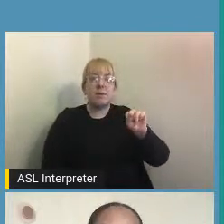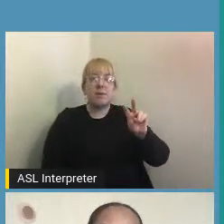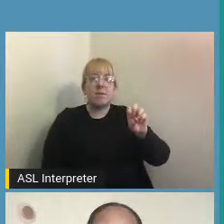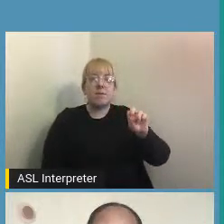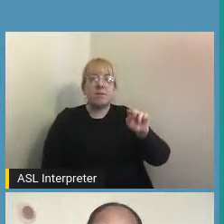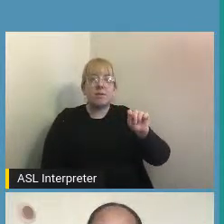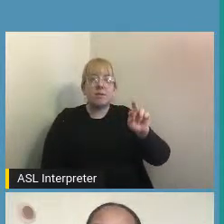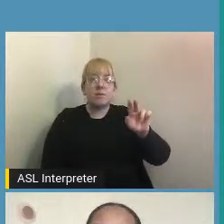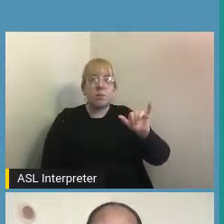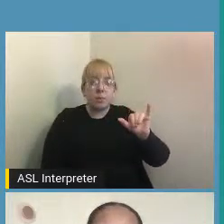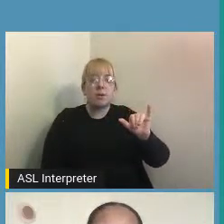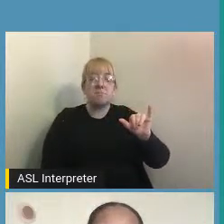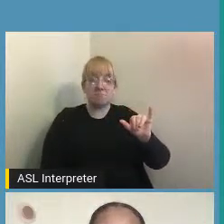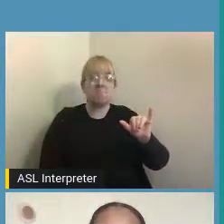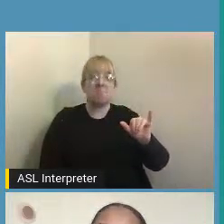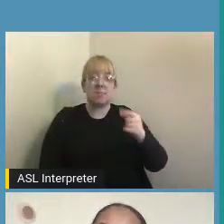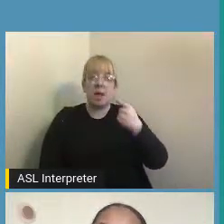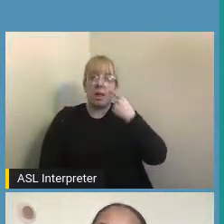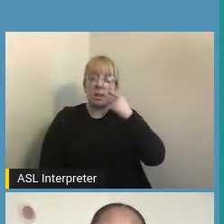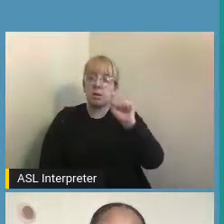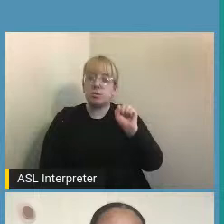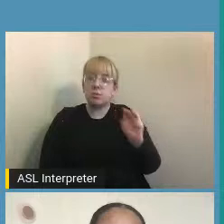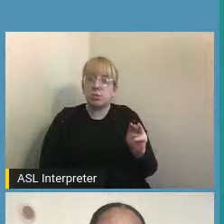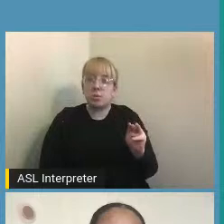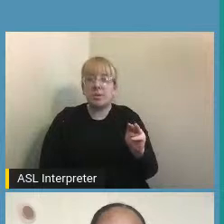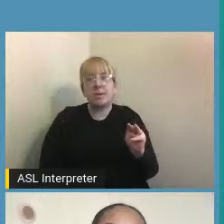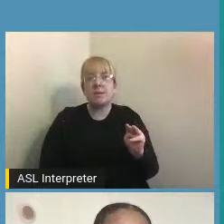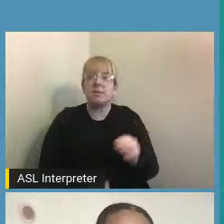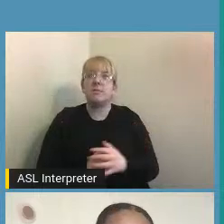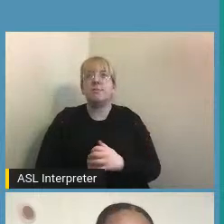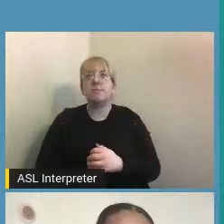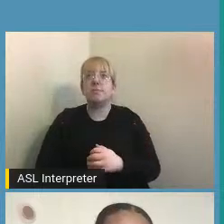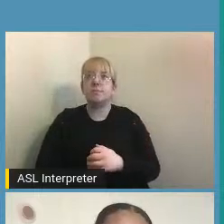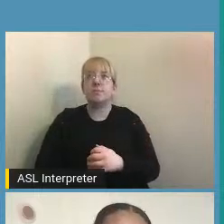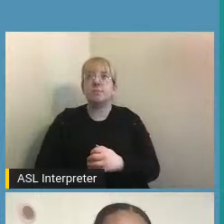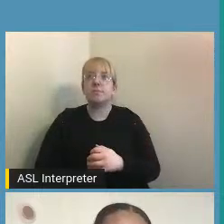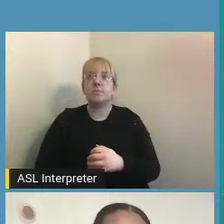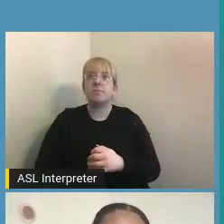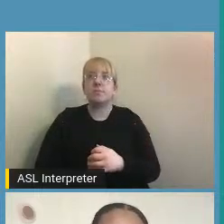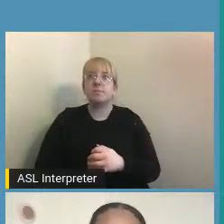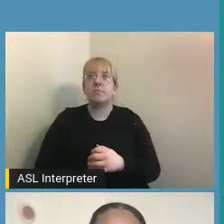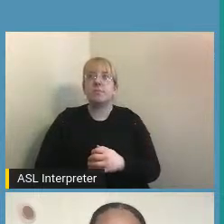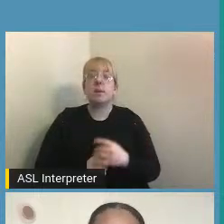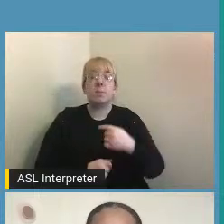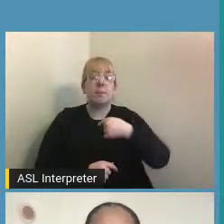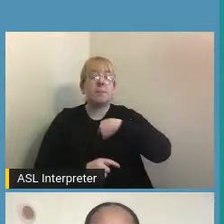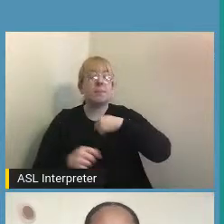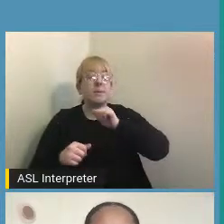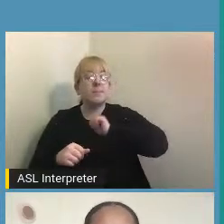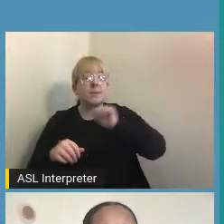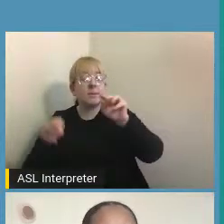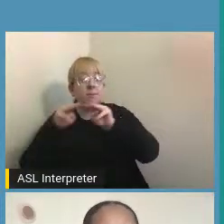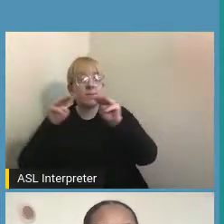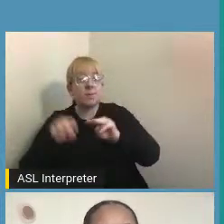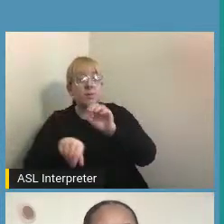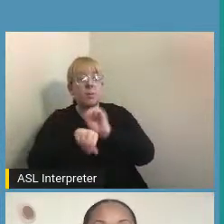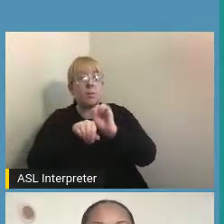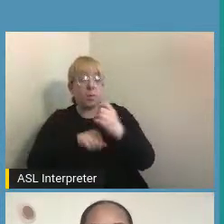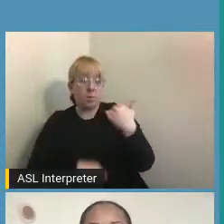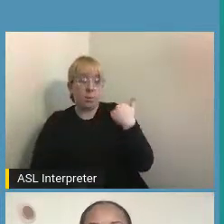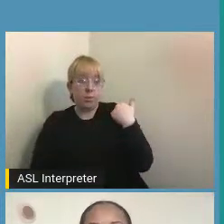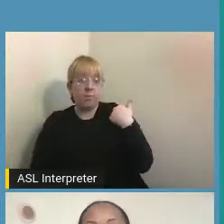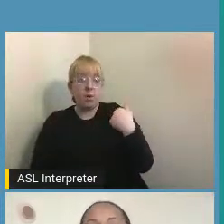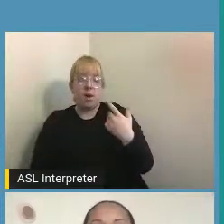Again, I think social media, as previously working in a museum, I think everyone thinks like, oh, it's